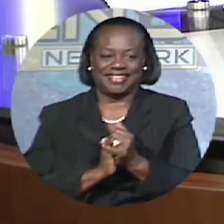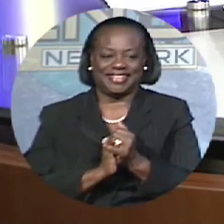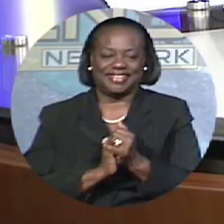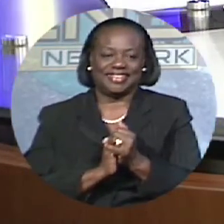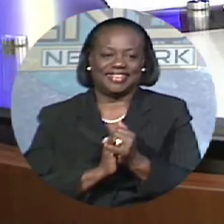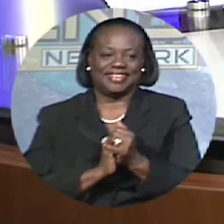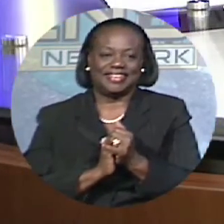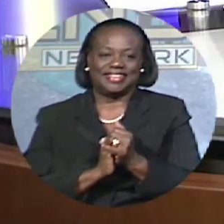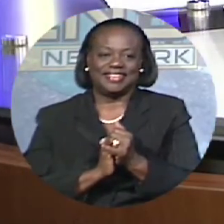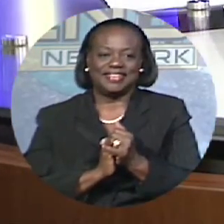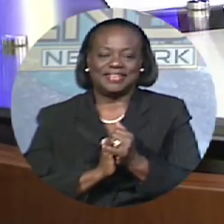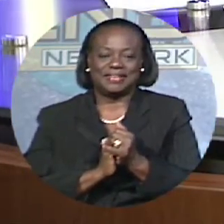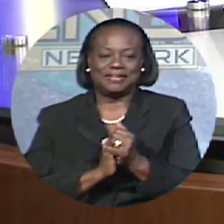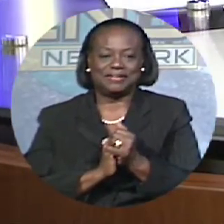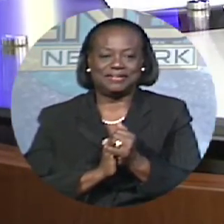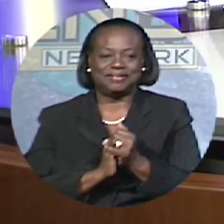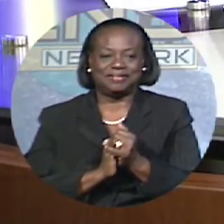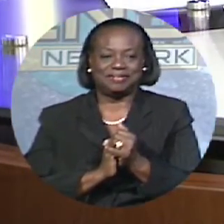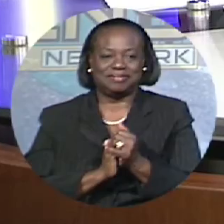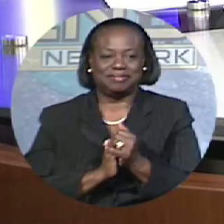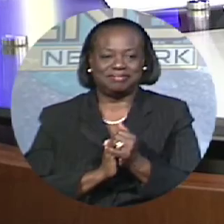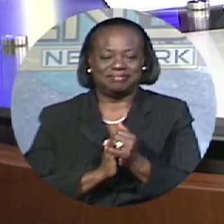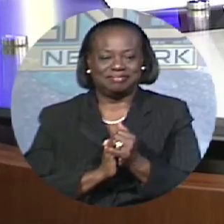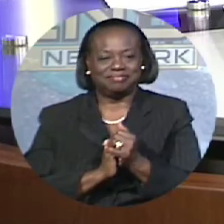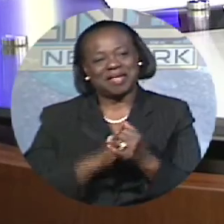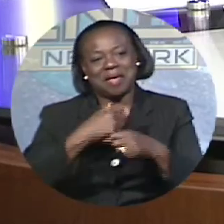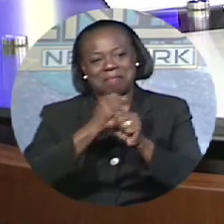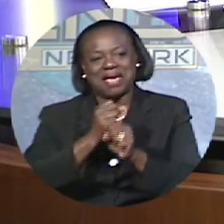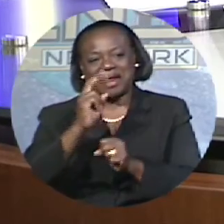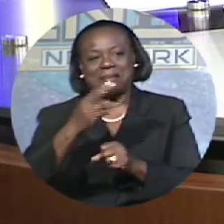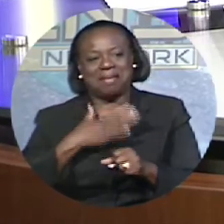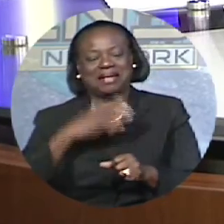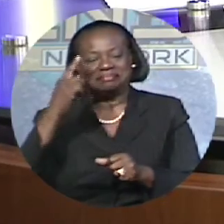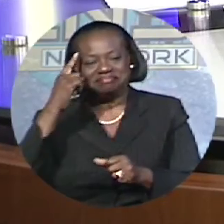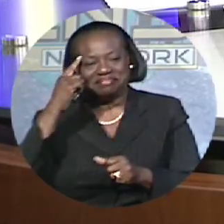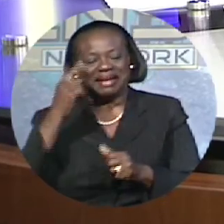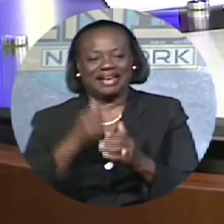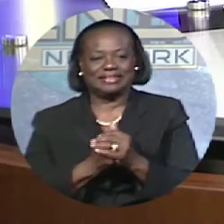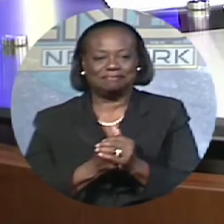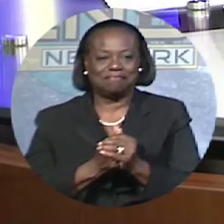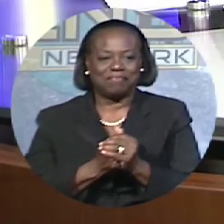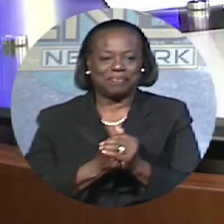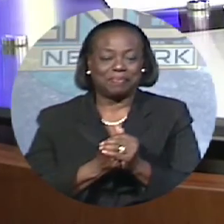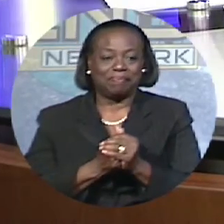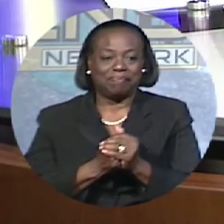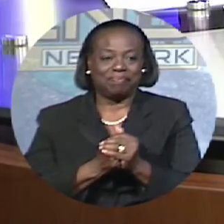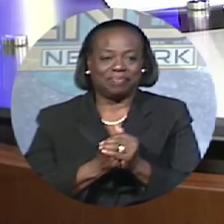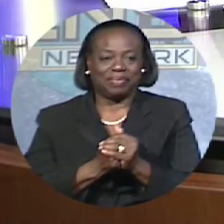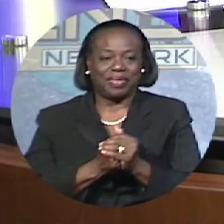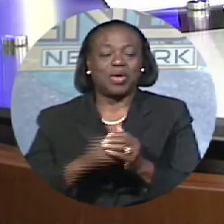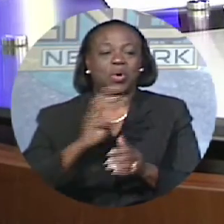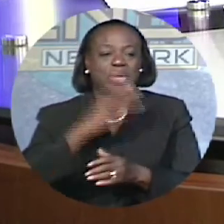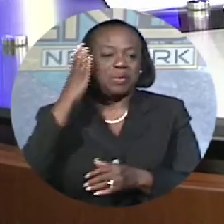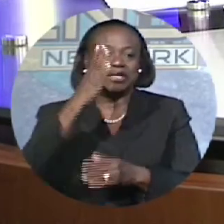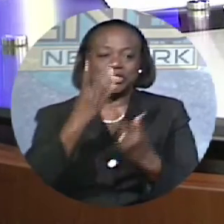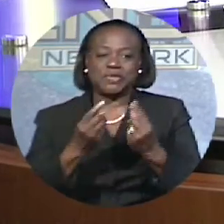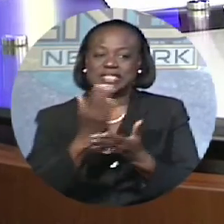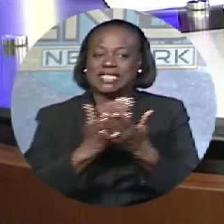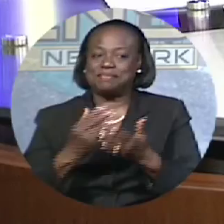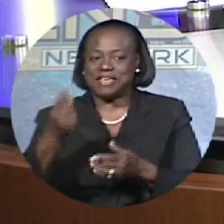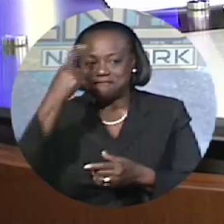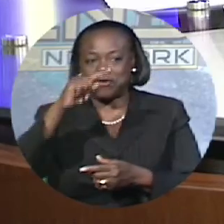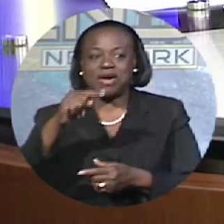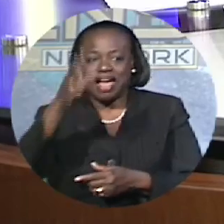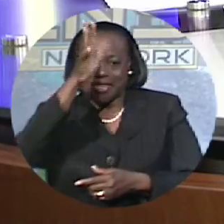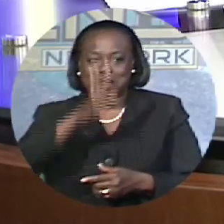All right. So what are you going to go with? I don't know. I'm still making up my mind. I have a couple of days. And guys, we haven't left you. Are you going to do something for the guys tomorrow, I'll have something for them